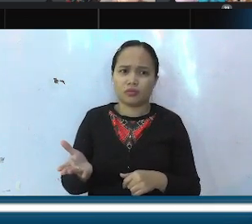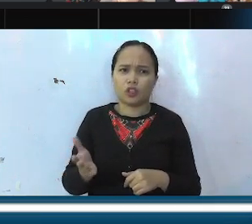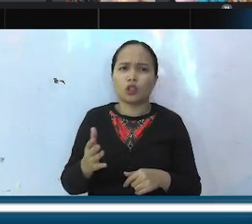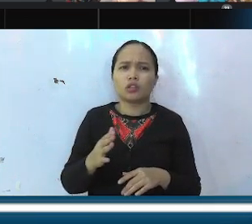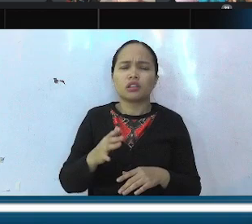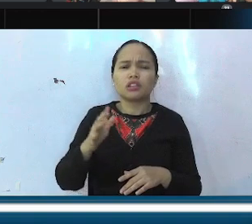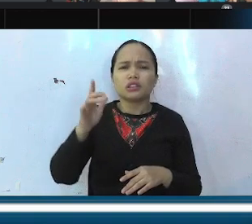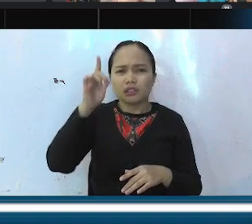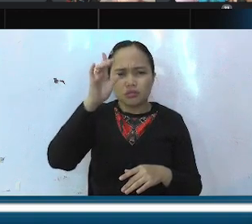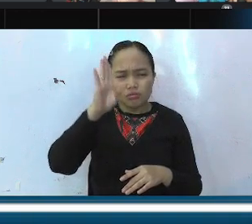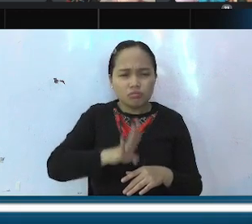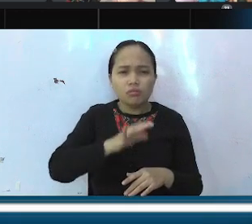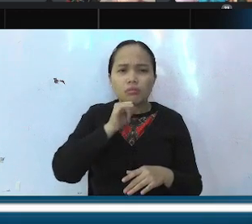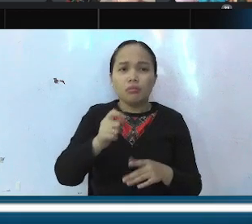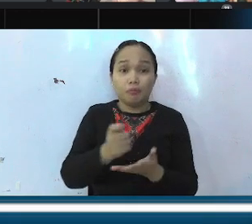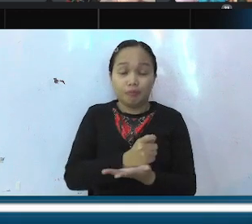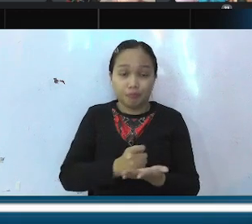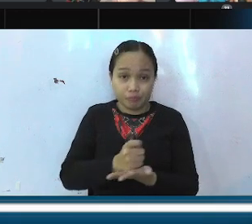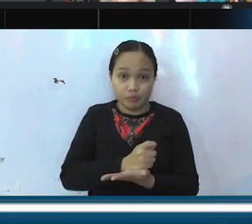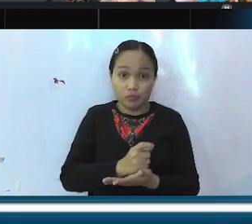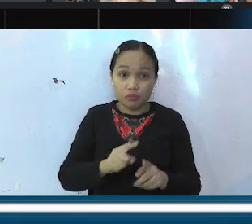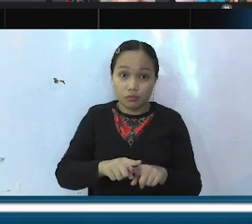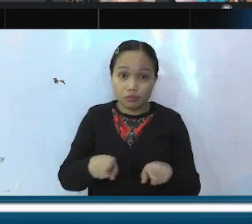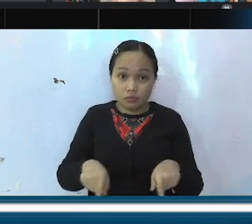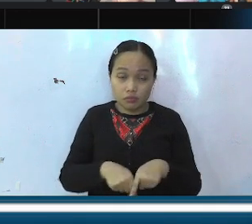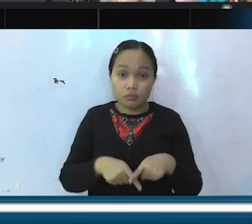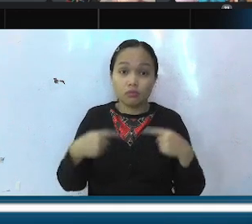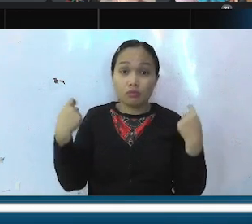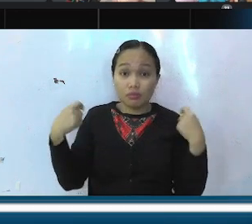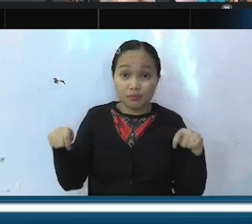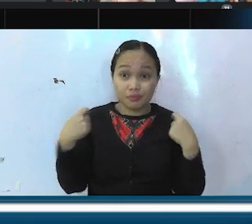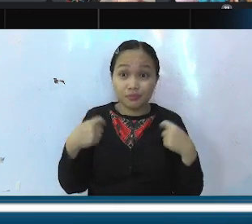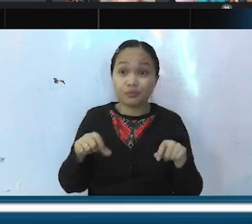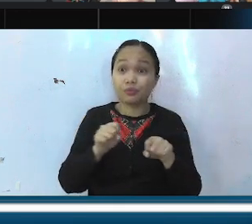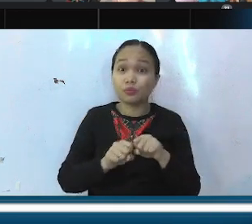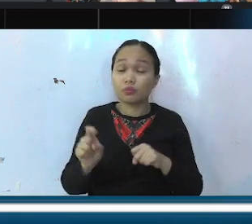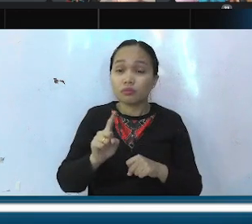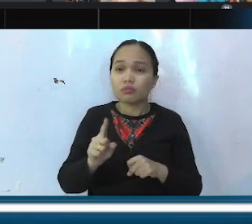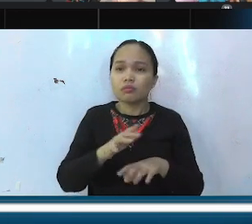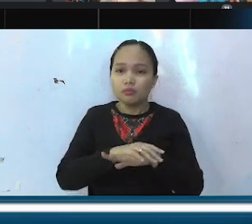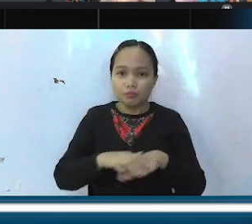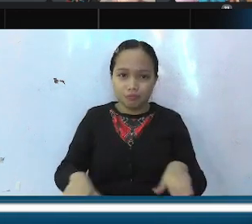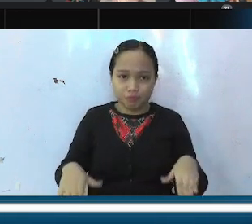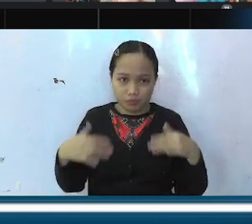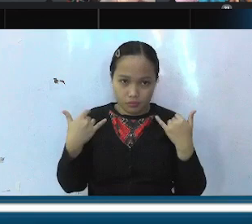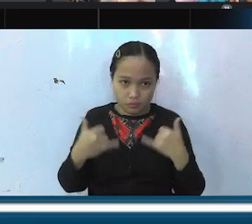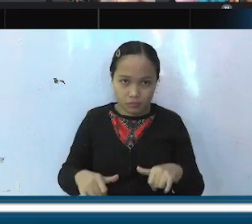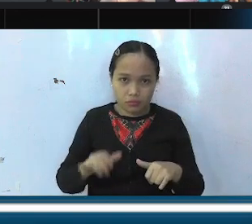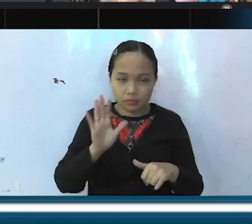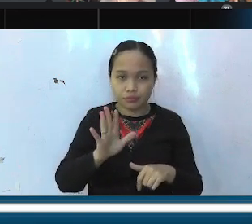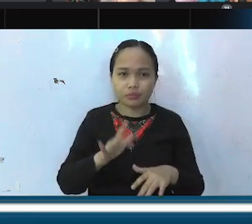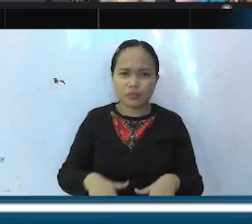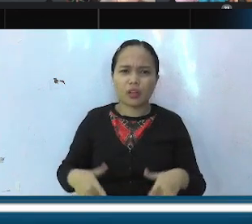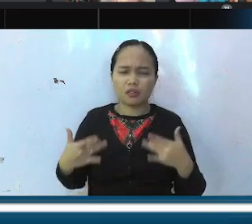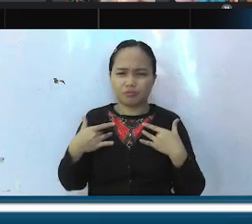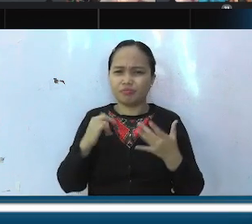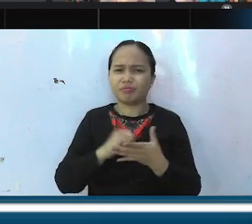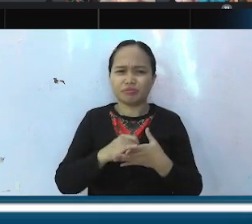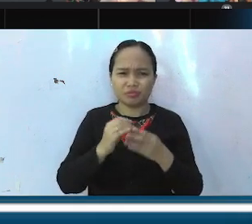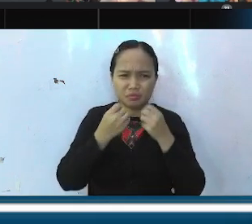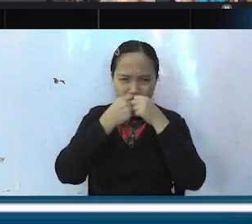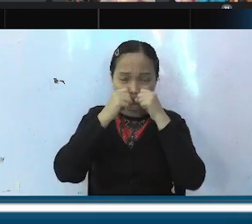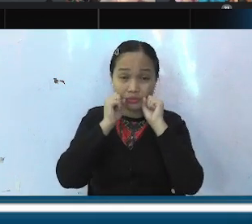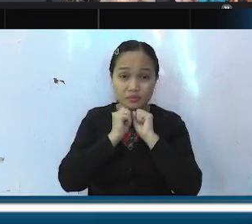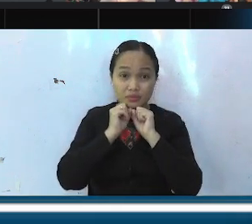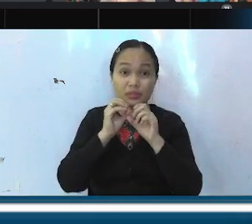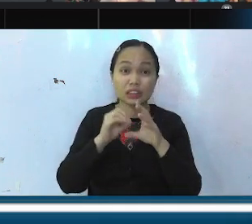toy. Amen. That's why do not play your life. Amen, brother. You see, that's the saddest part right now. In our